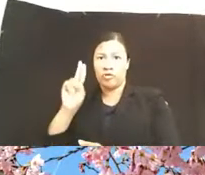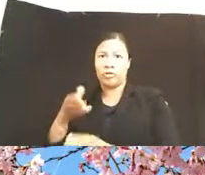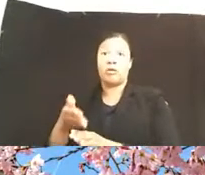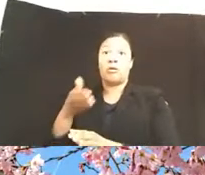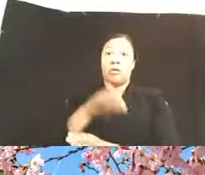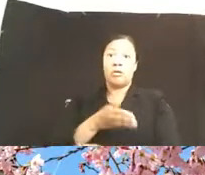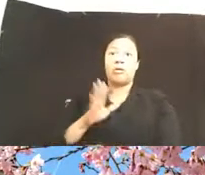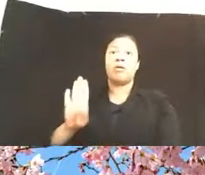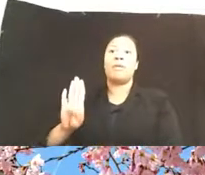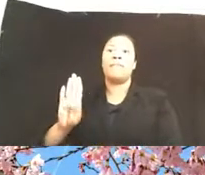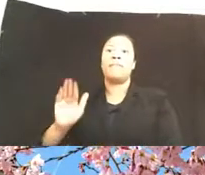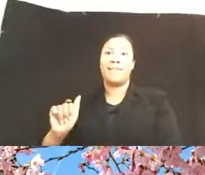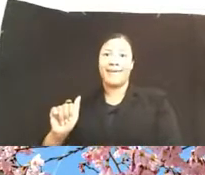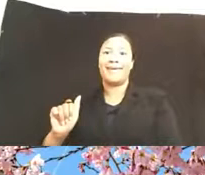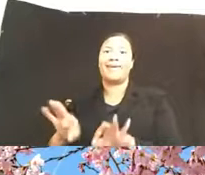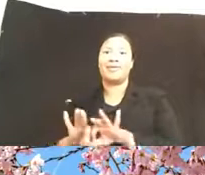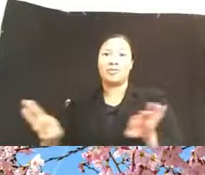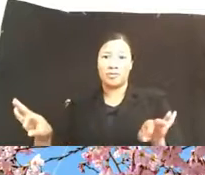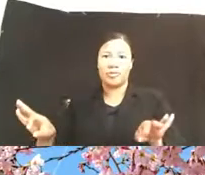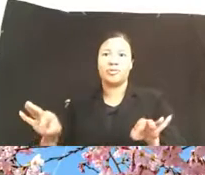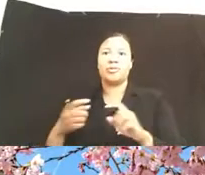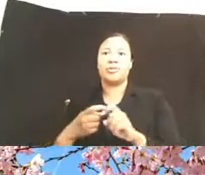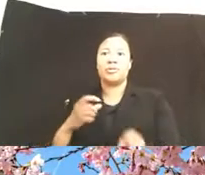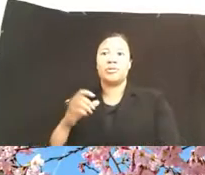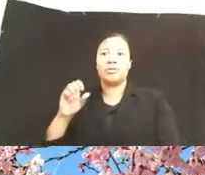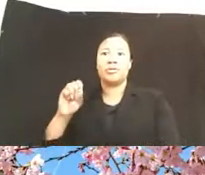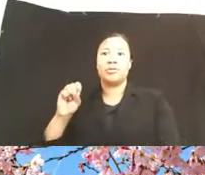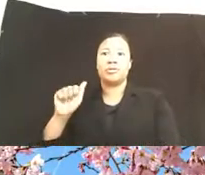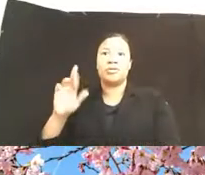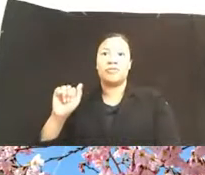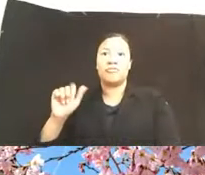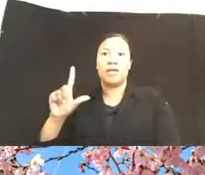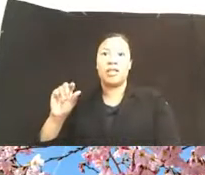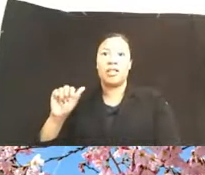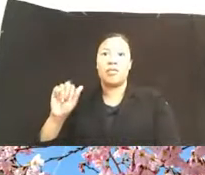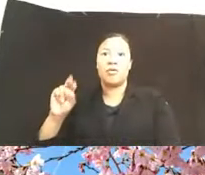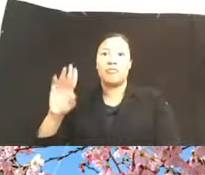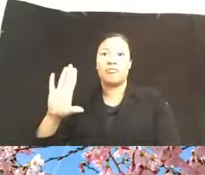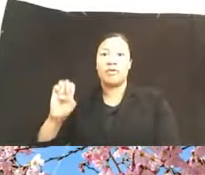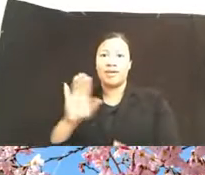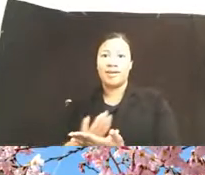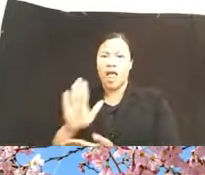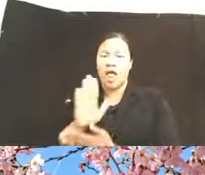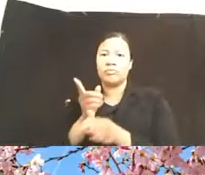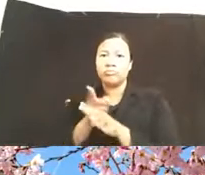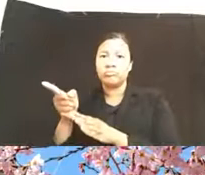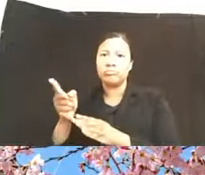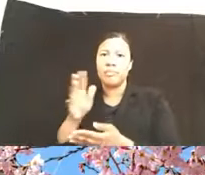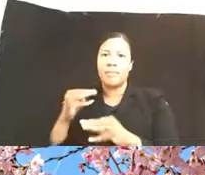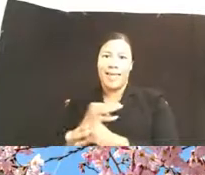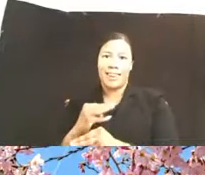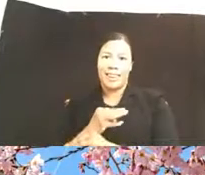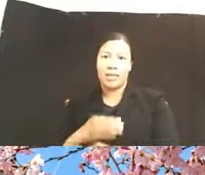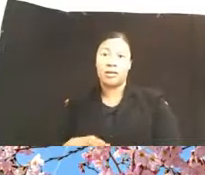she graduated with a bachelor's from Sarah Lawrence College, concentration in math. Currently, she is a core faculty